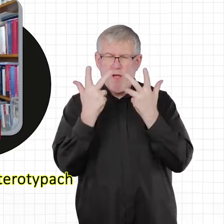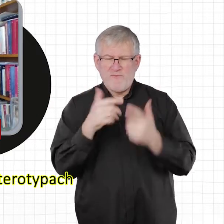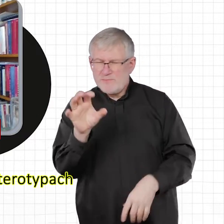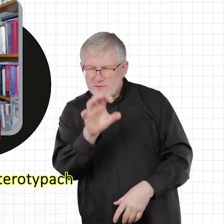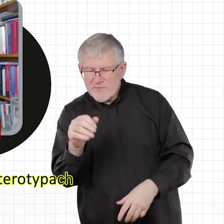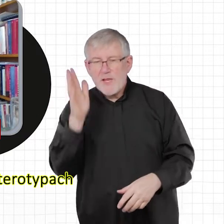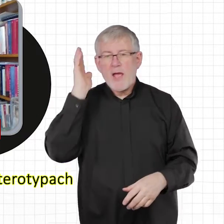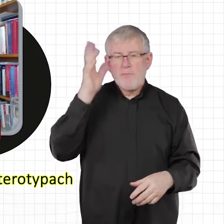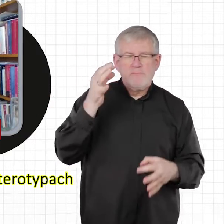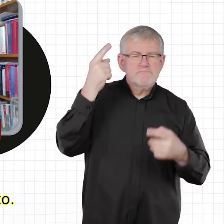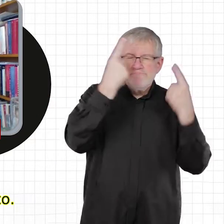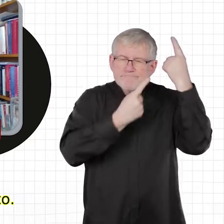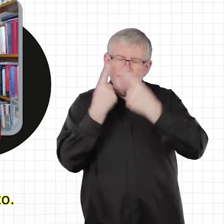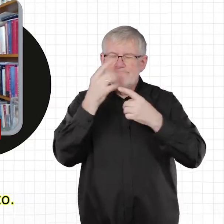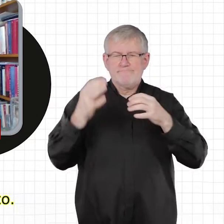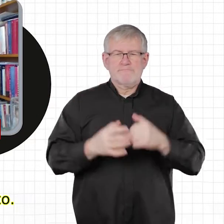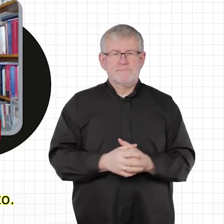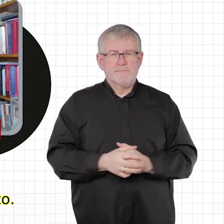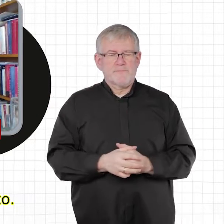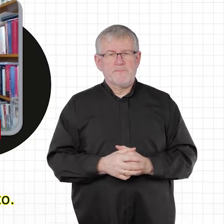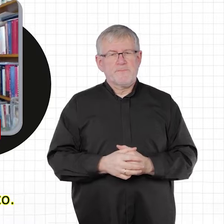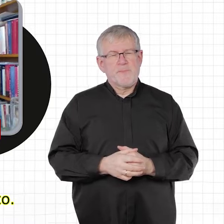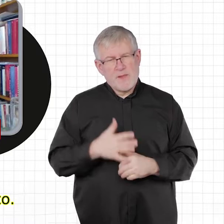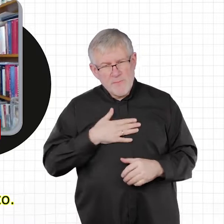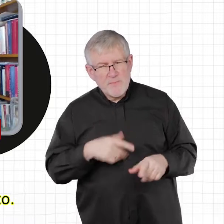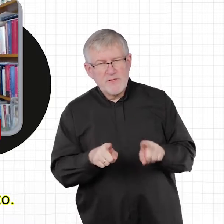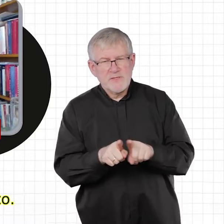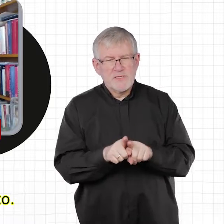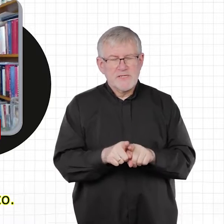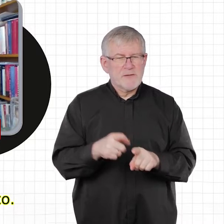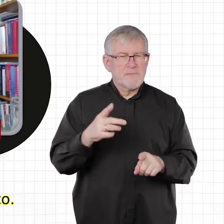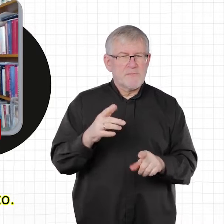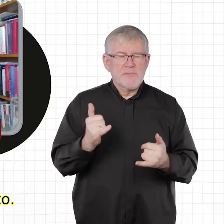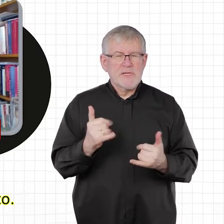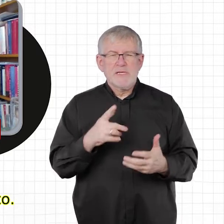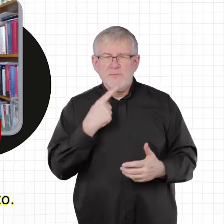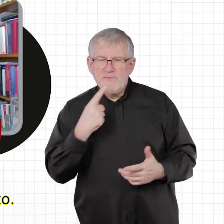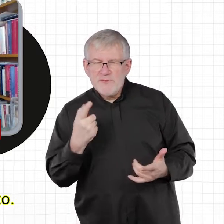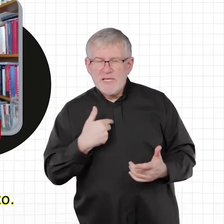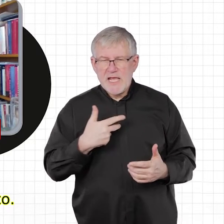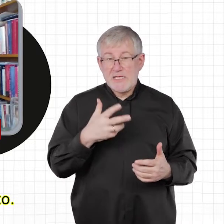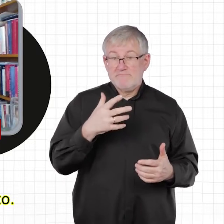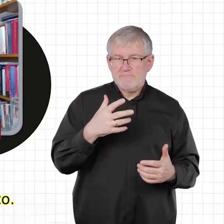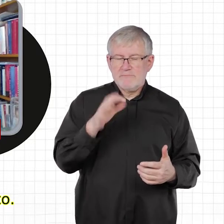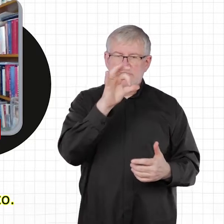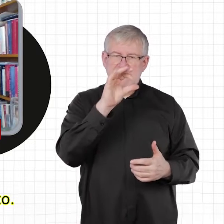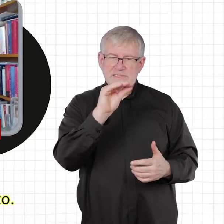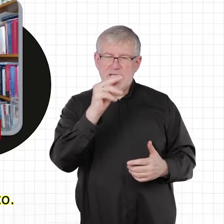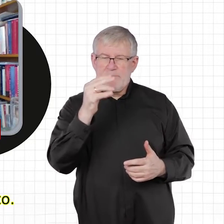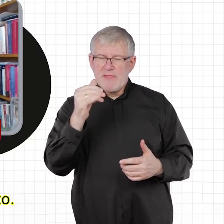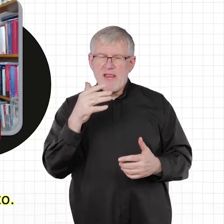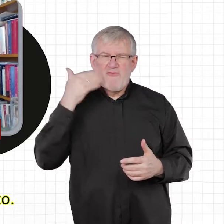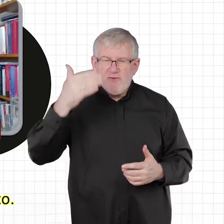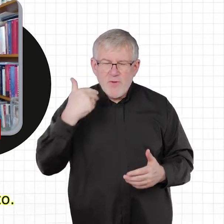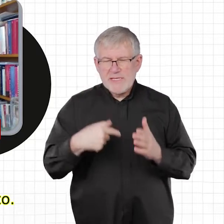like about gender stereotypes. And then they find something that they believe is important to break,